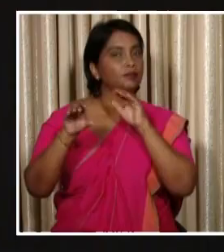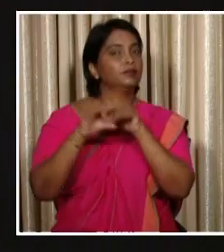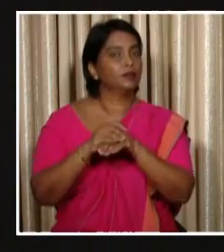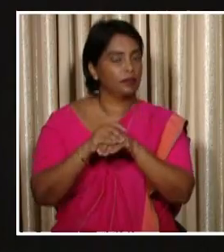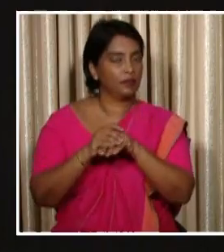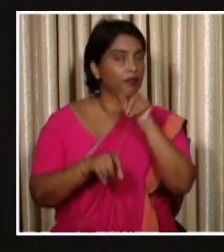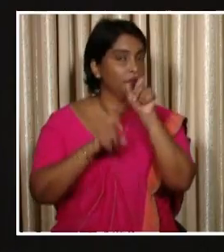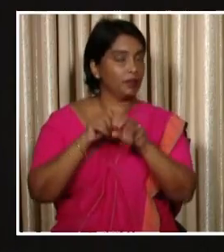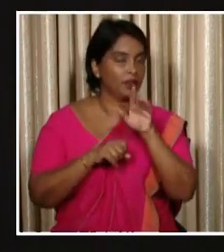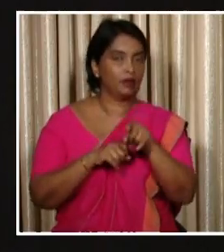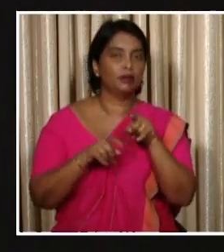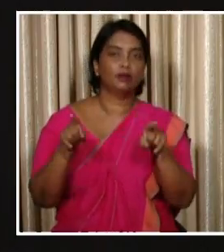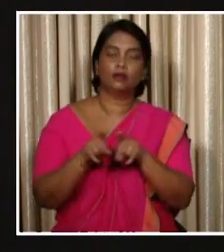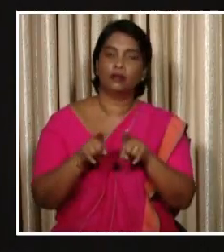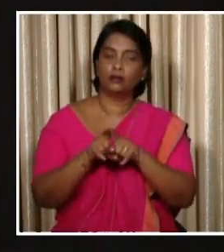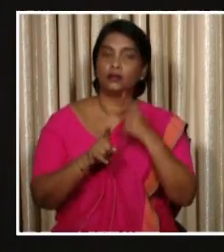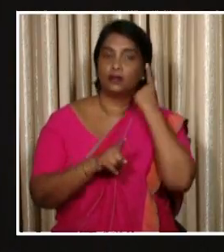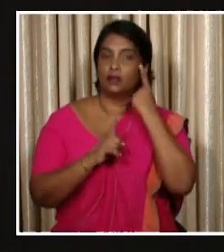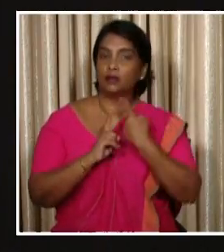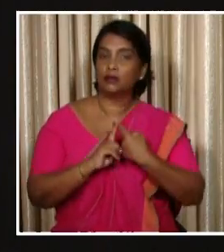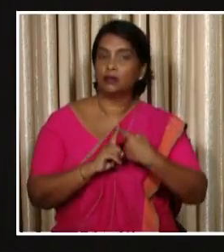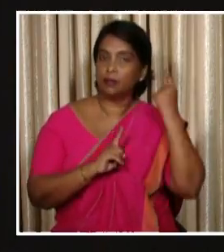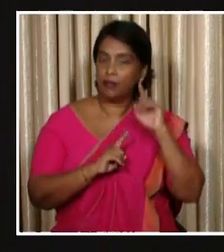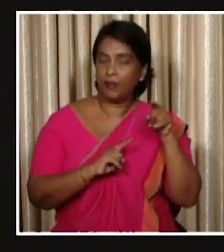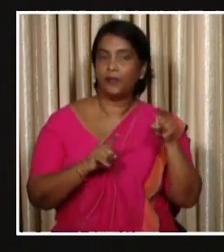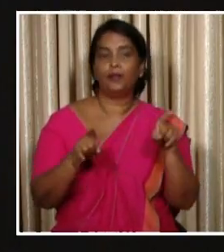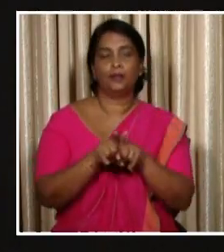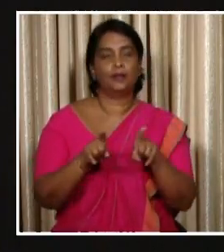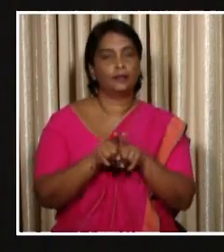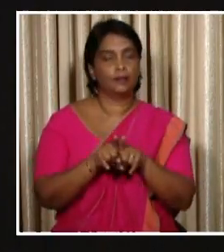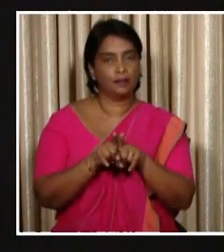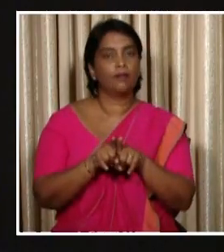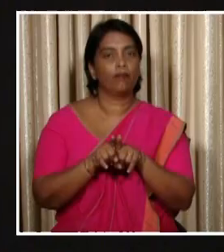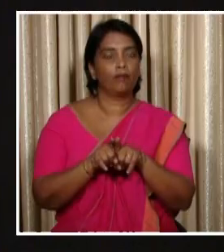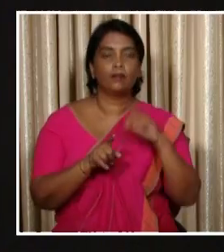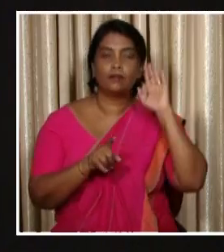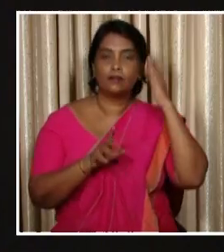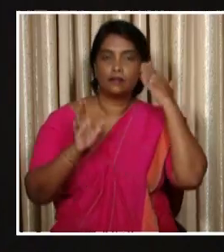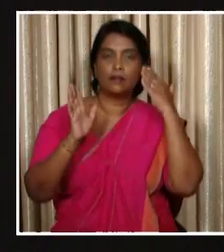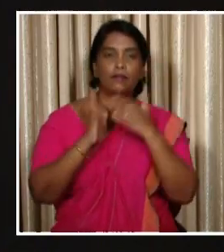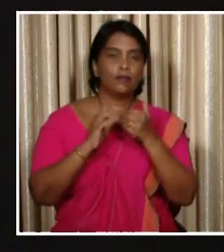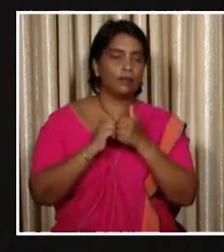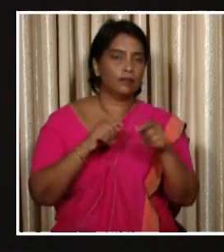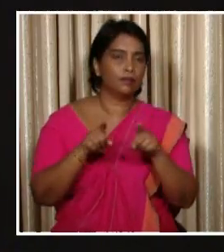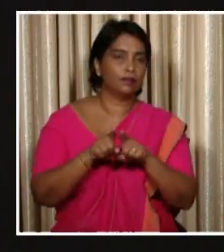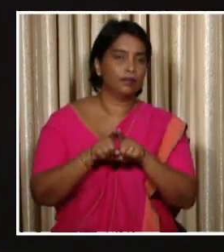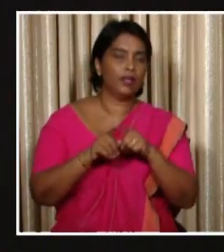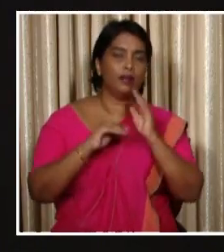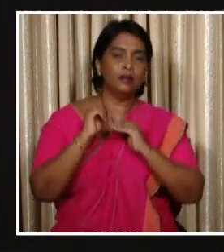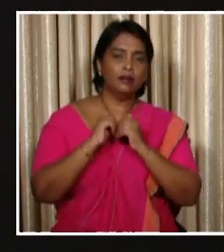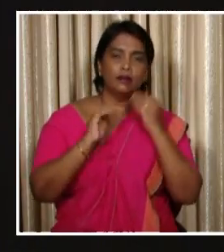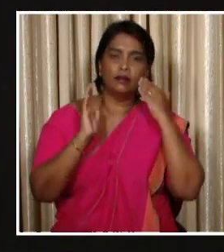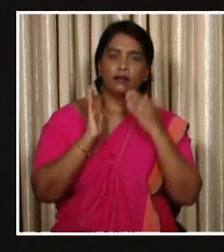tourism section, particular allocations, National Oceanic Affairs Committee Secretariat specific